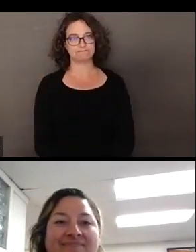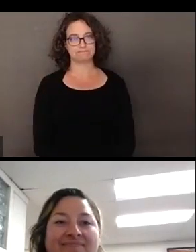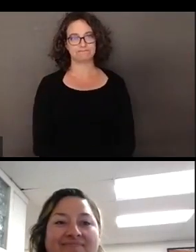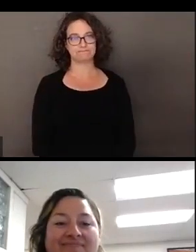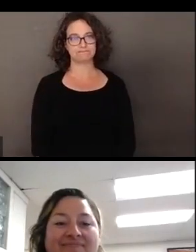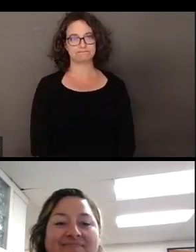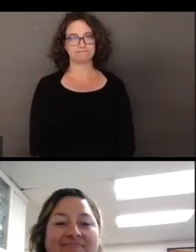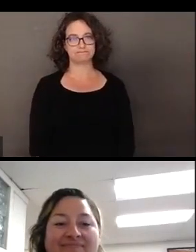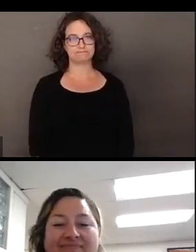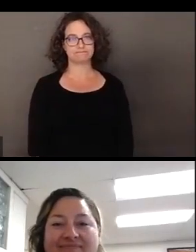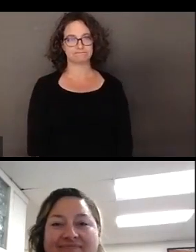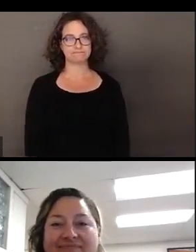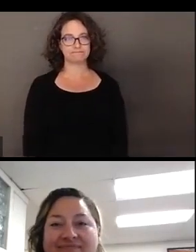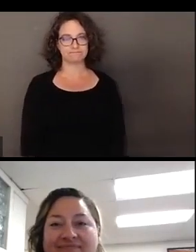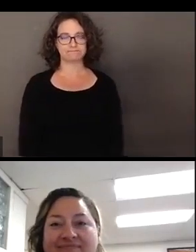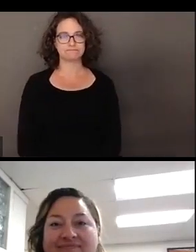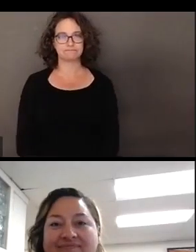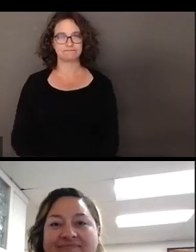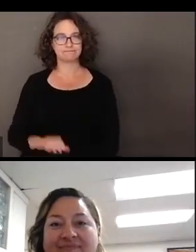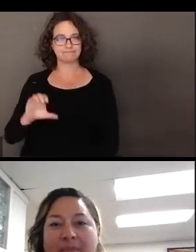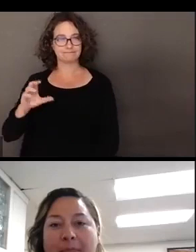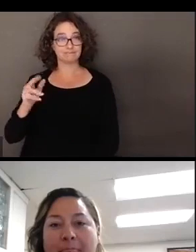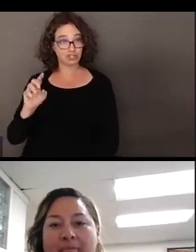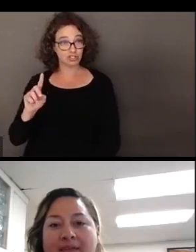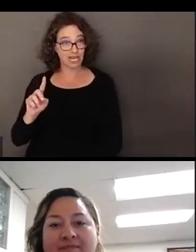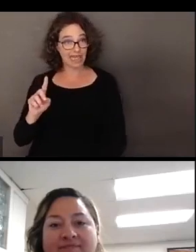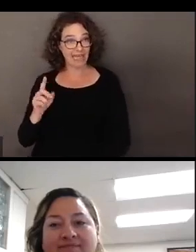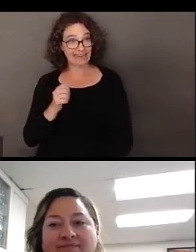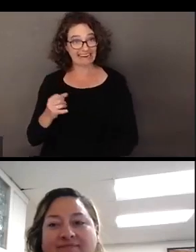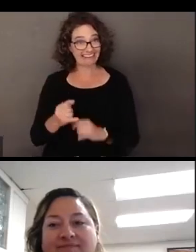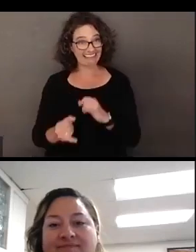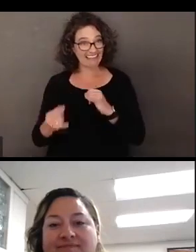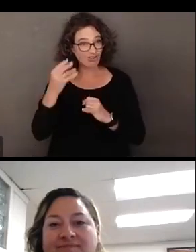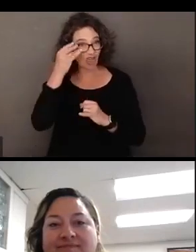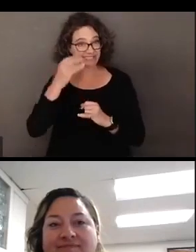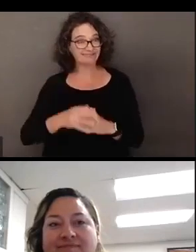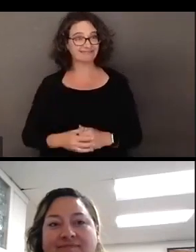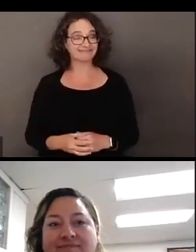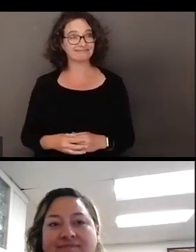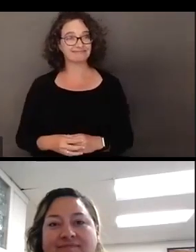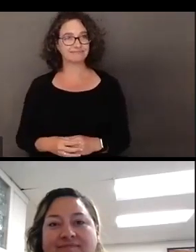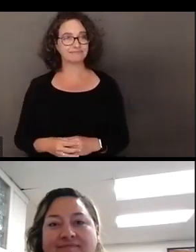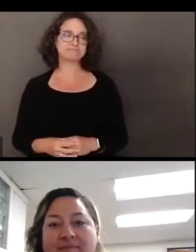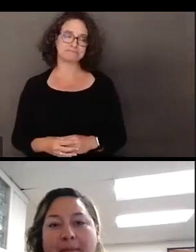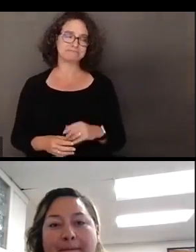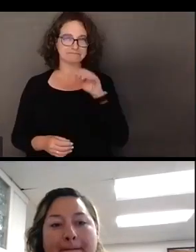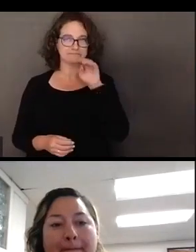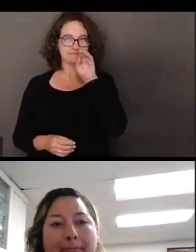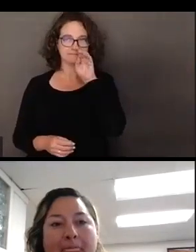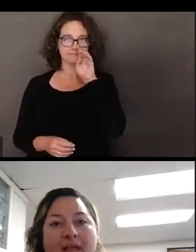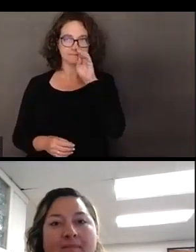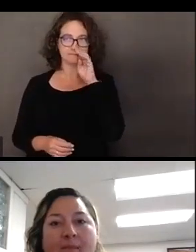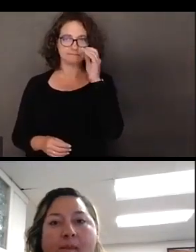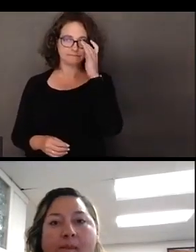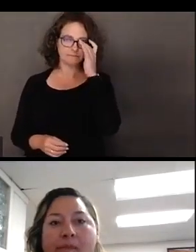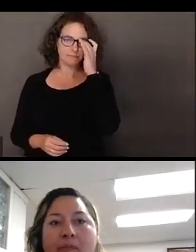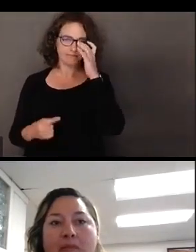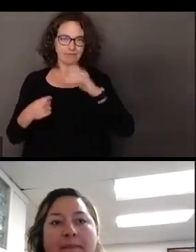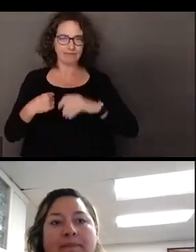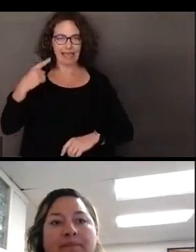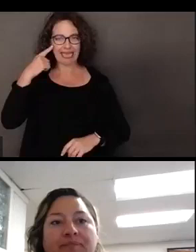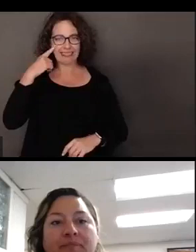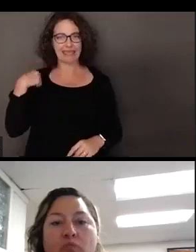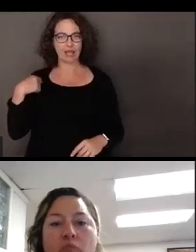Thanks, Clinton. Chad, how about you? Any closing thoughts for us? Sure. I think, you know, we kind of began